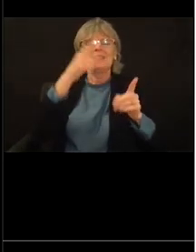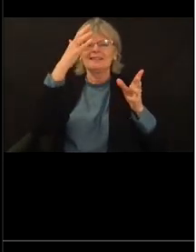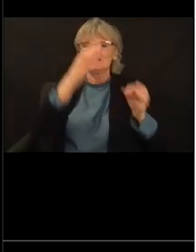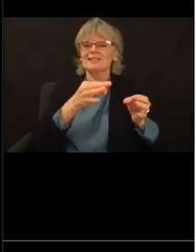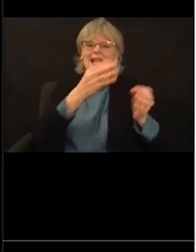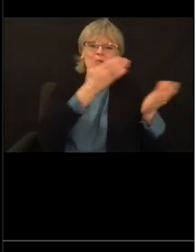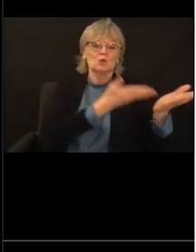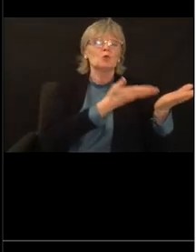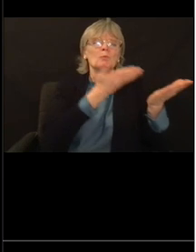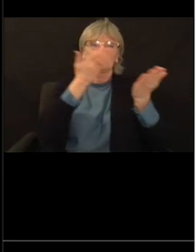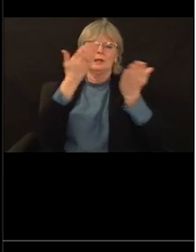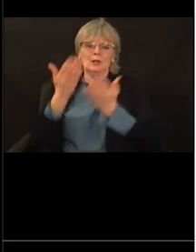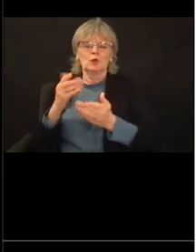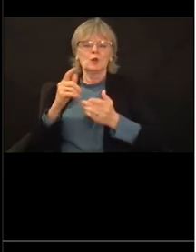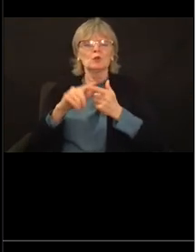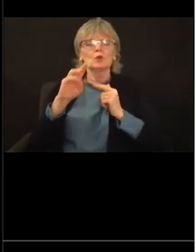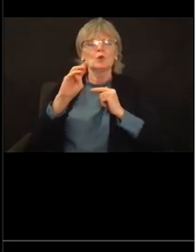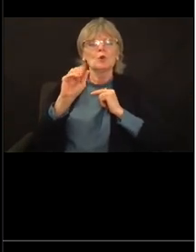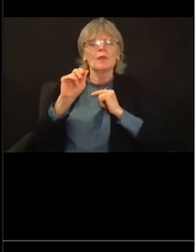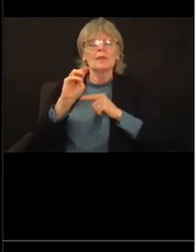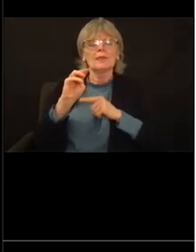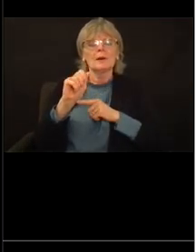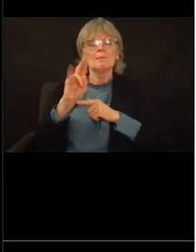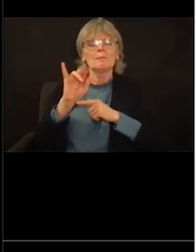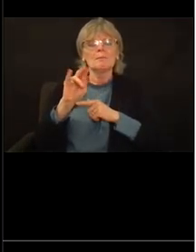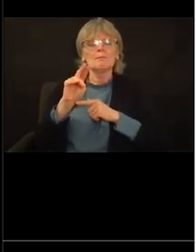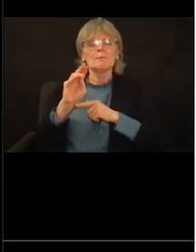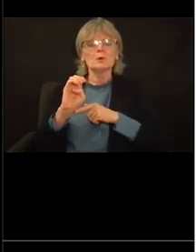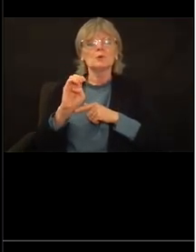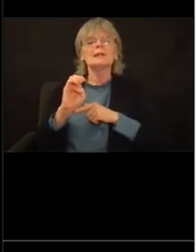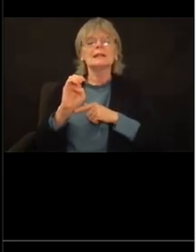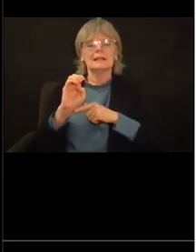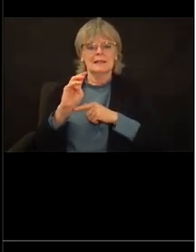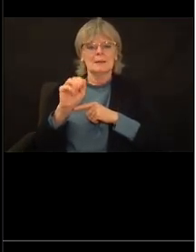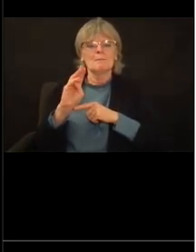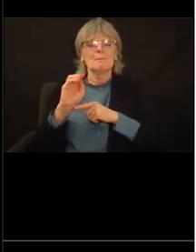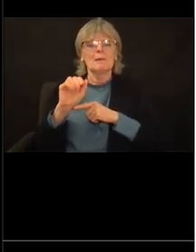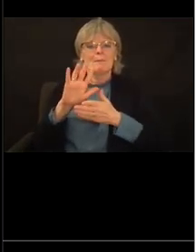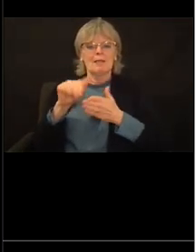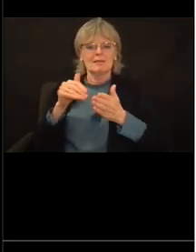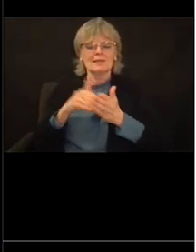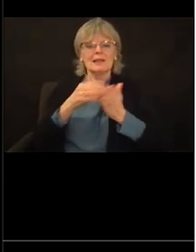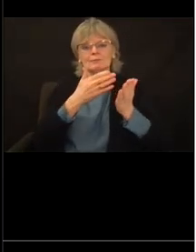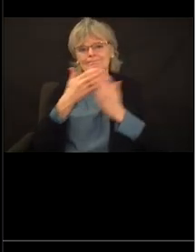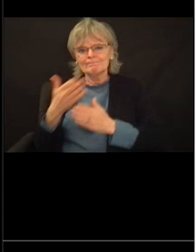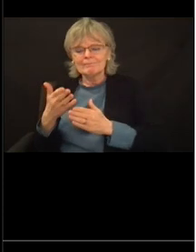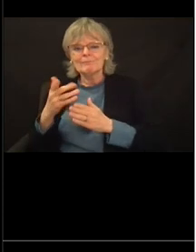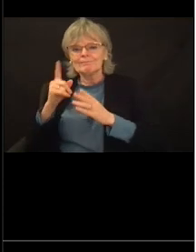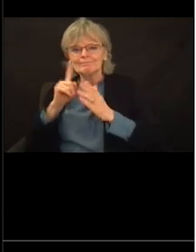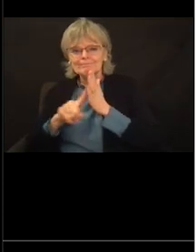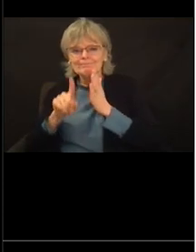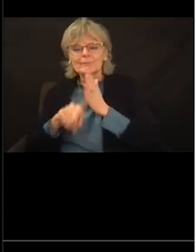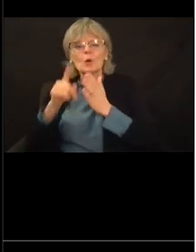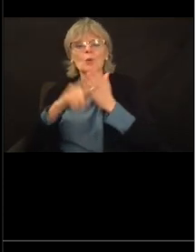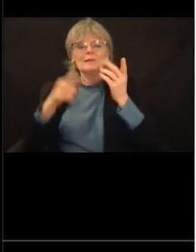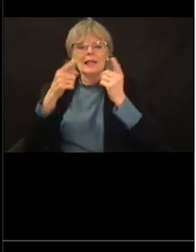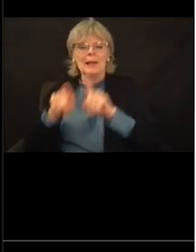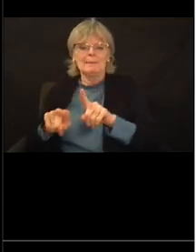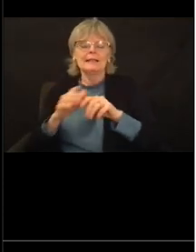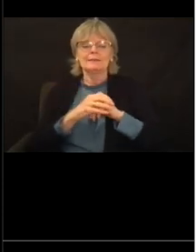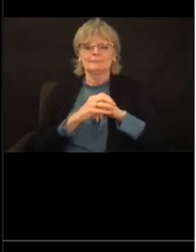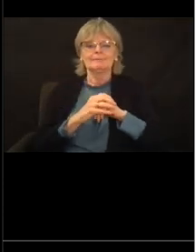to the Marine Mammal Center, Ke Kai Ola Hawaiian Monk Seal Hospital, and we need to find out what's going on with Mea Ola. So she